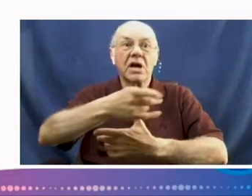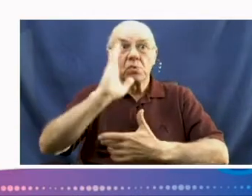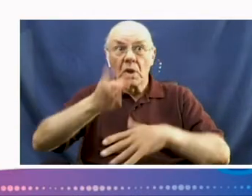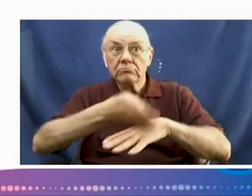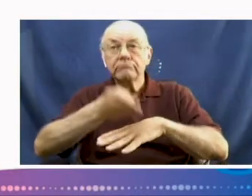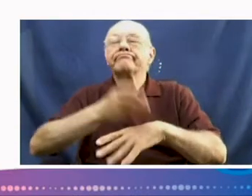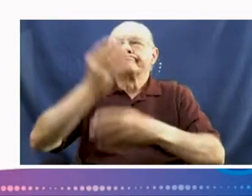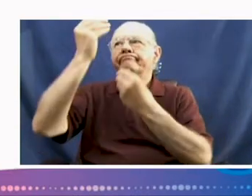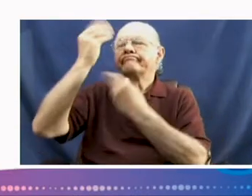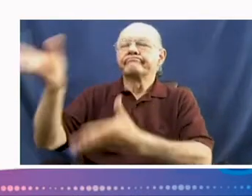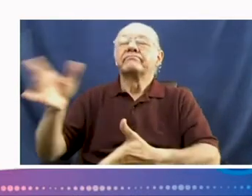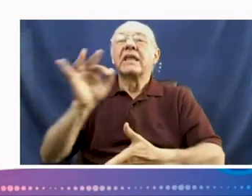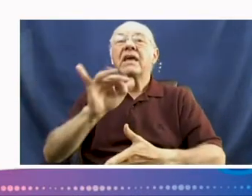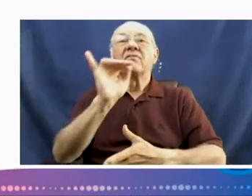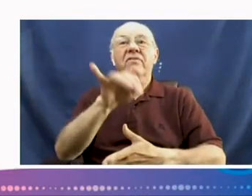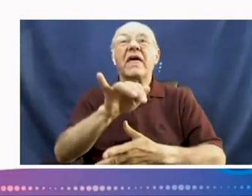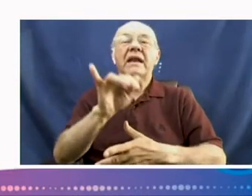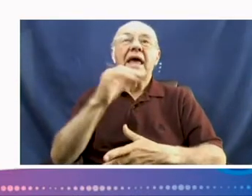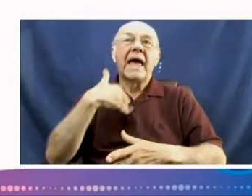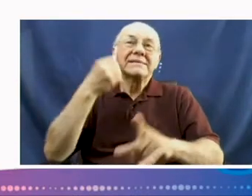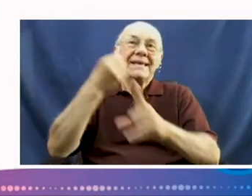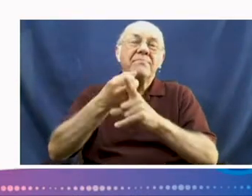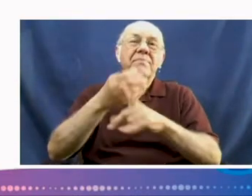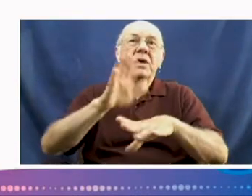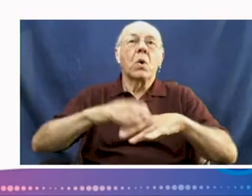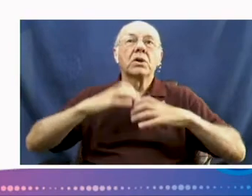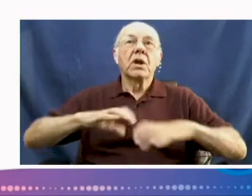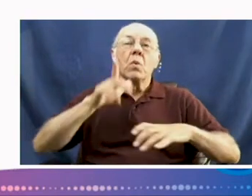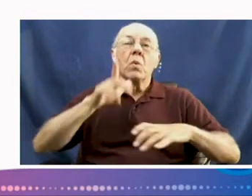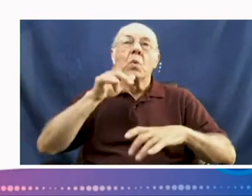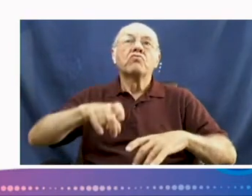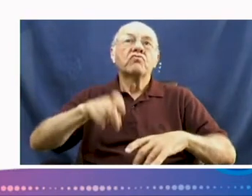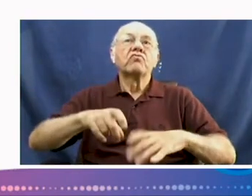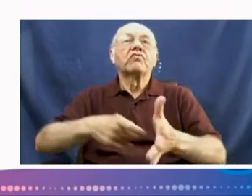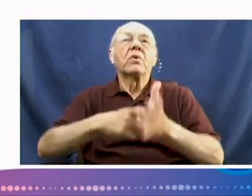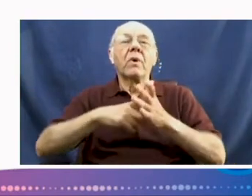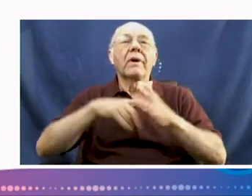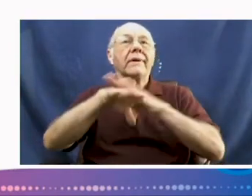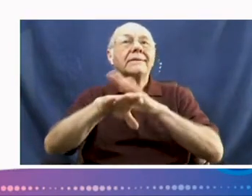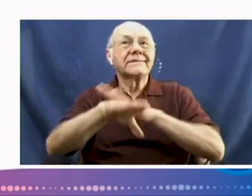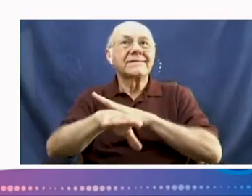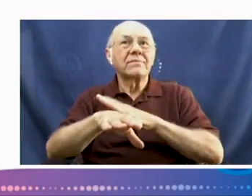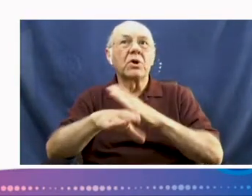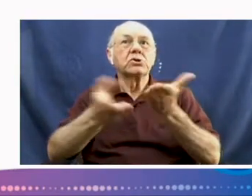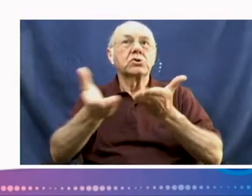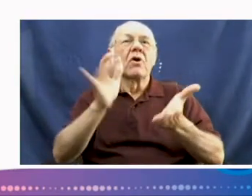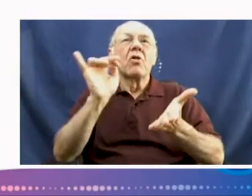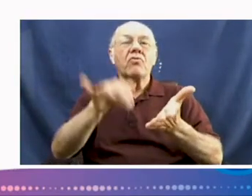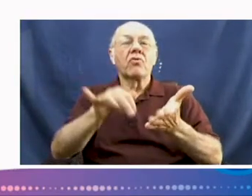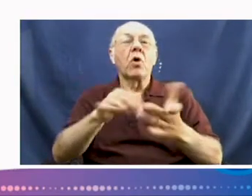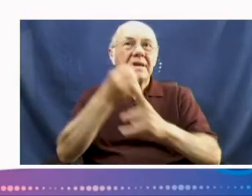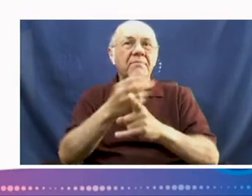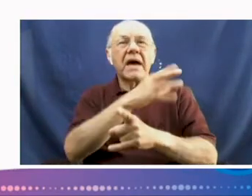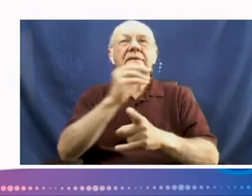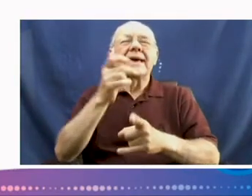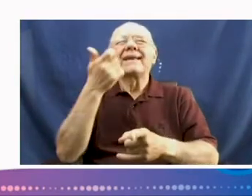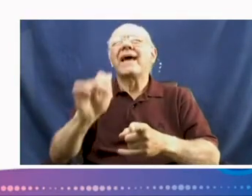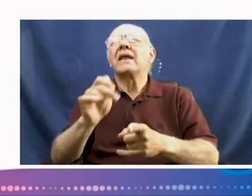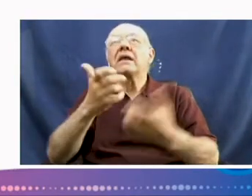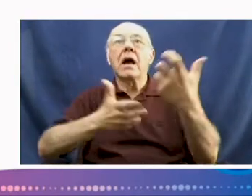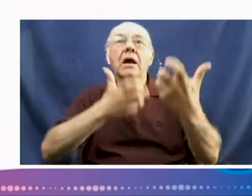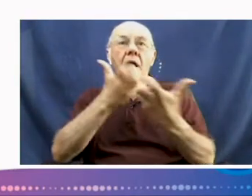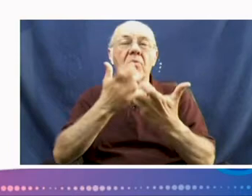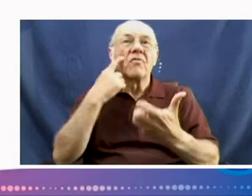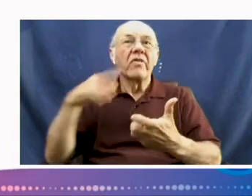an impact on customers who require accessible services, those impacts and any accommodation on their behalf are provided